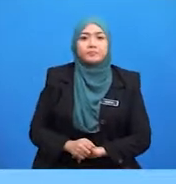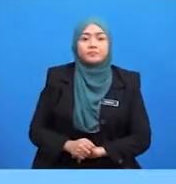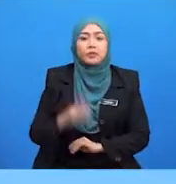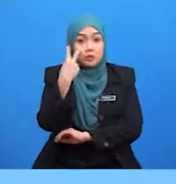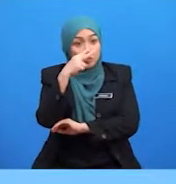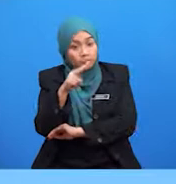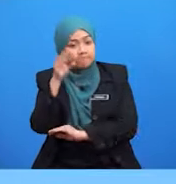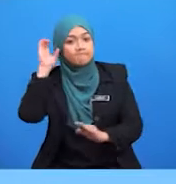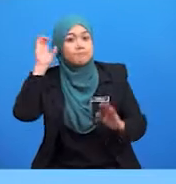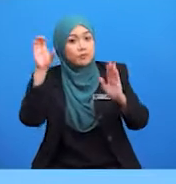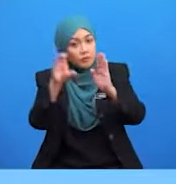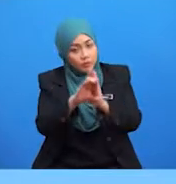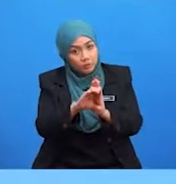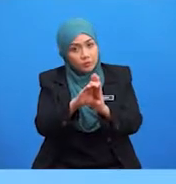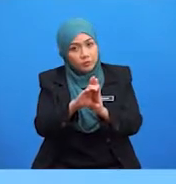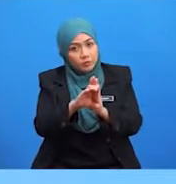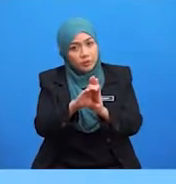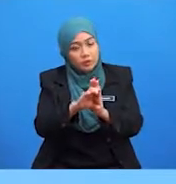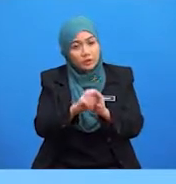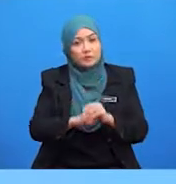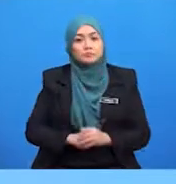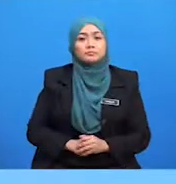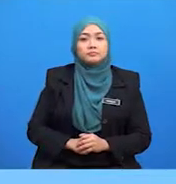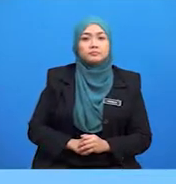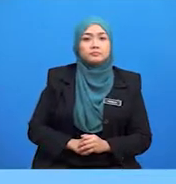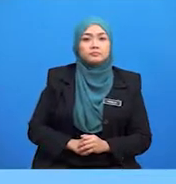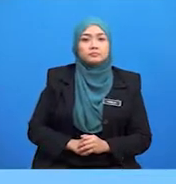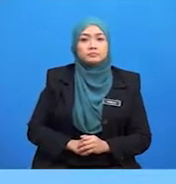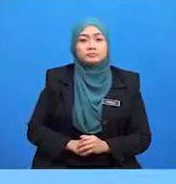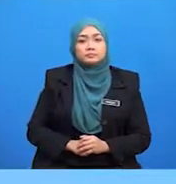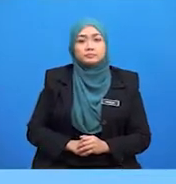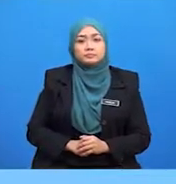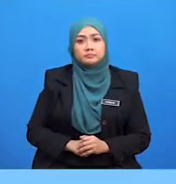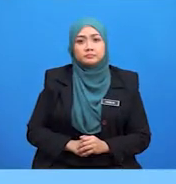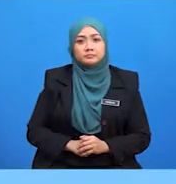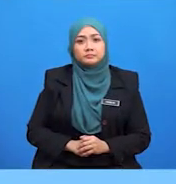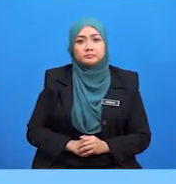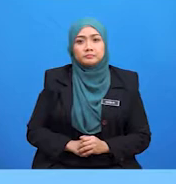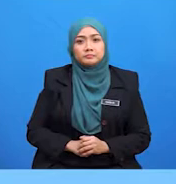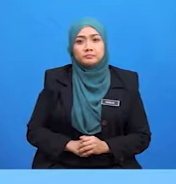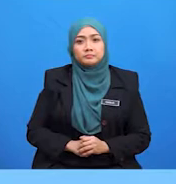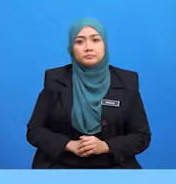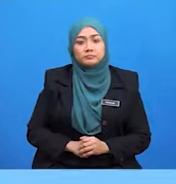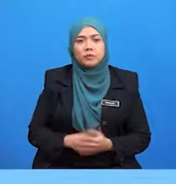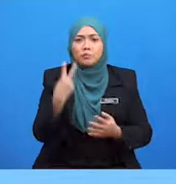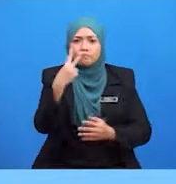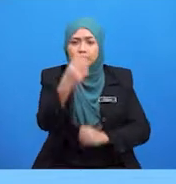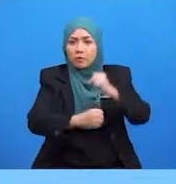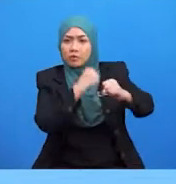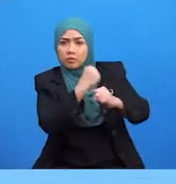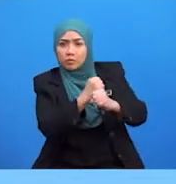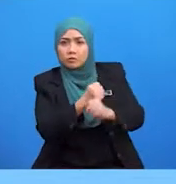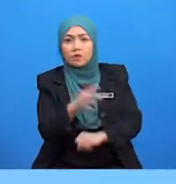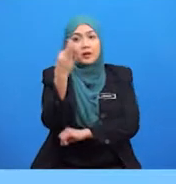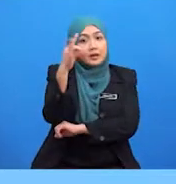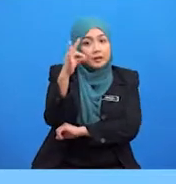suspension railway in Germany. This railway is so cool because it was opened in 1901. And at